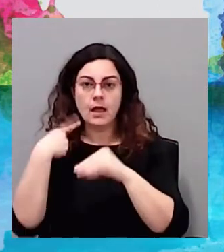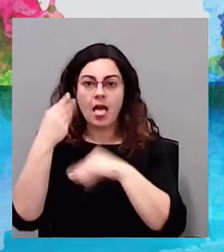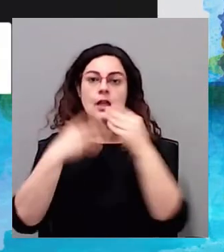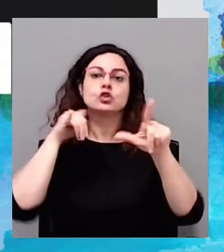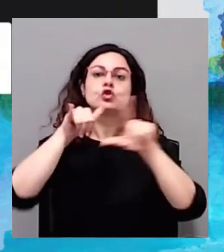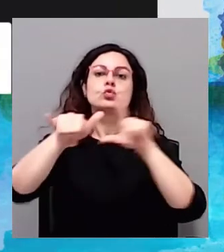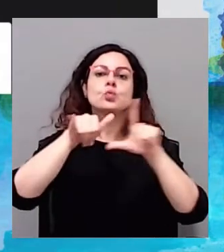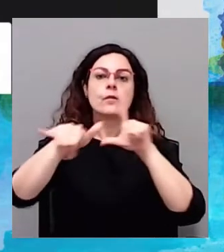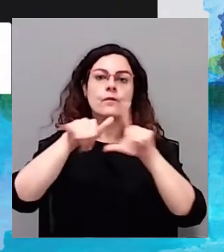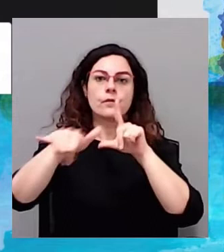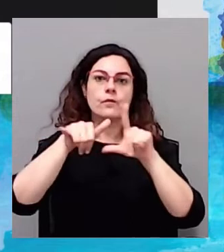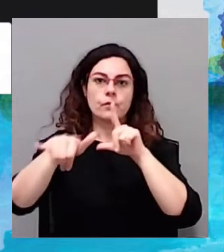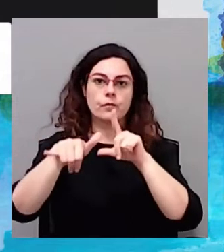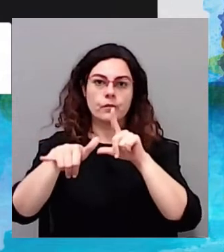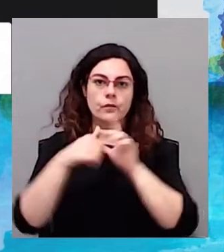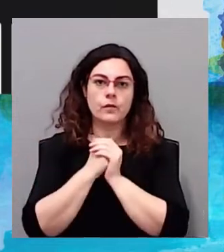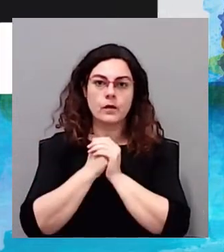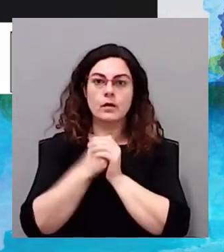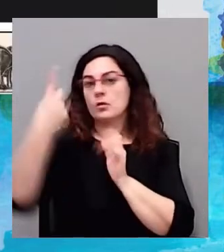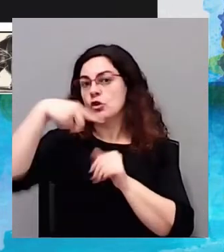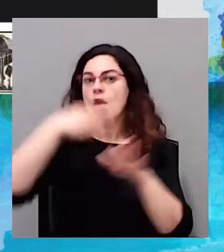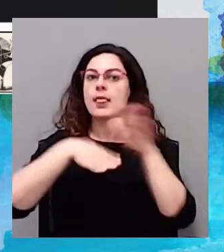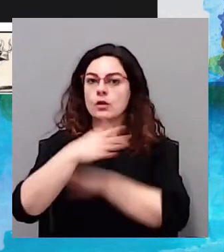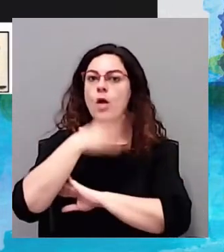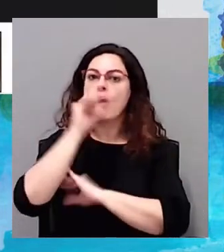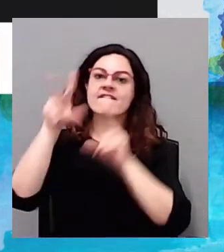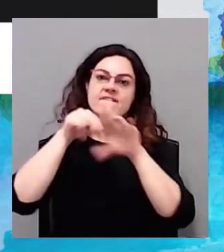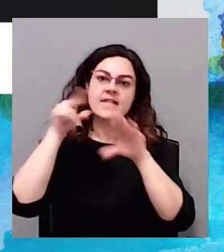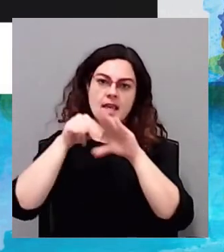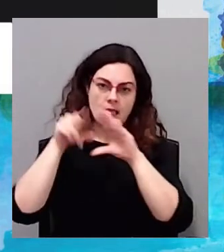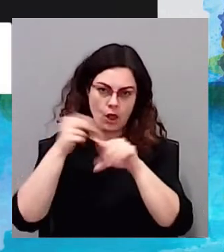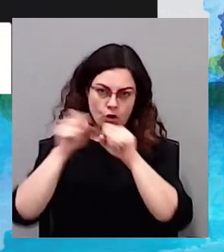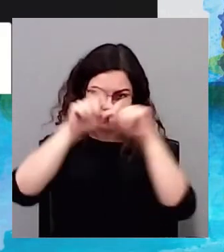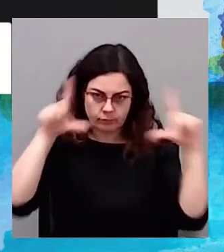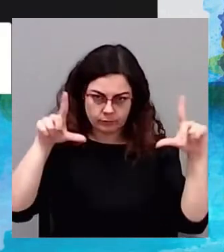was done on YouTube. We'll see a video in just a moment.